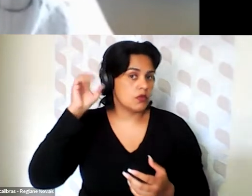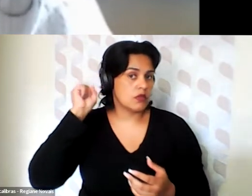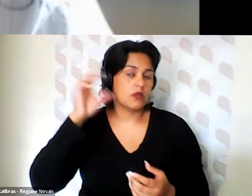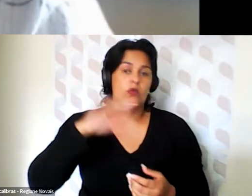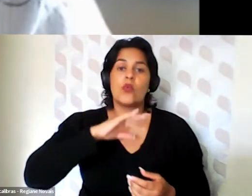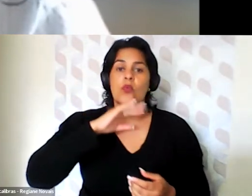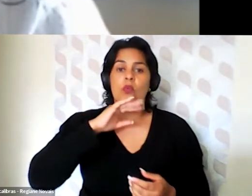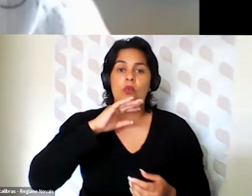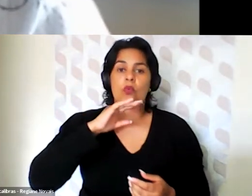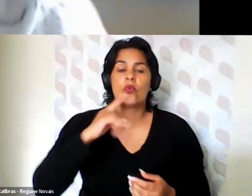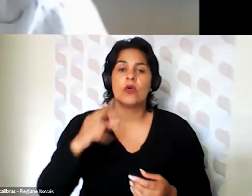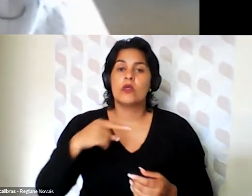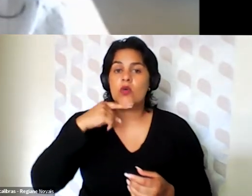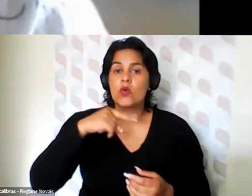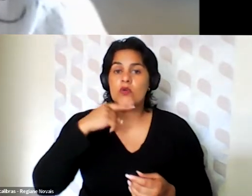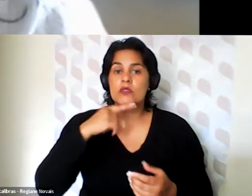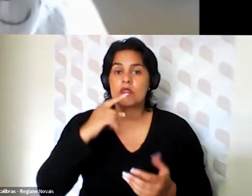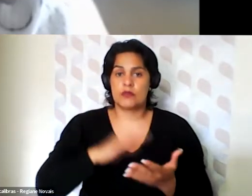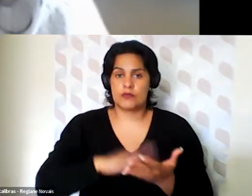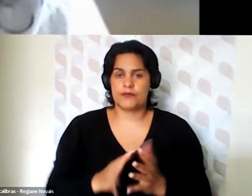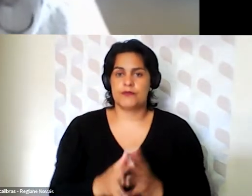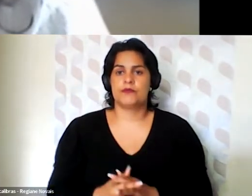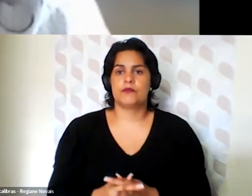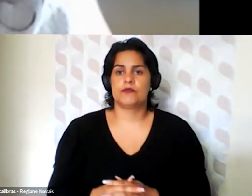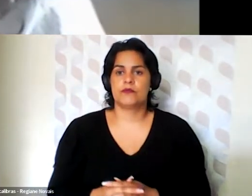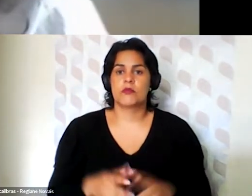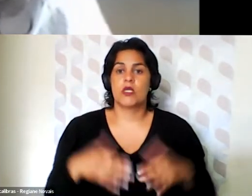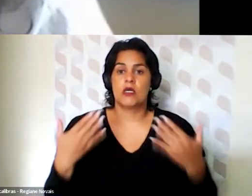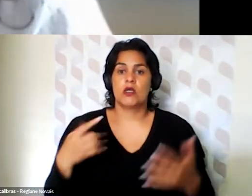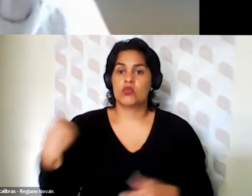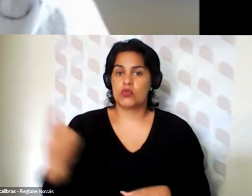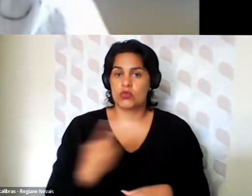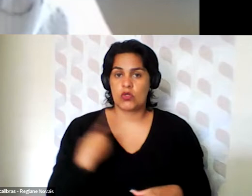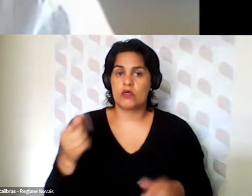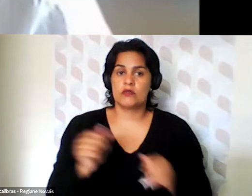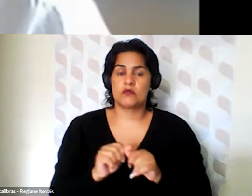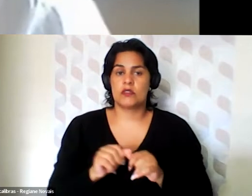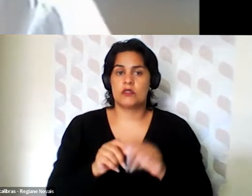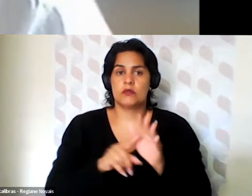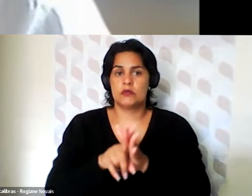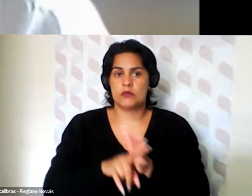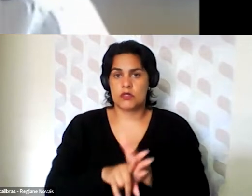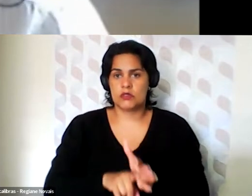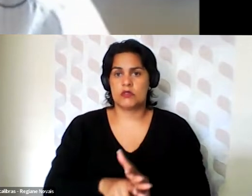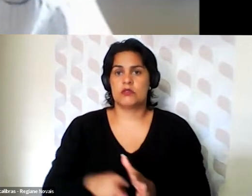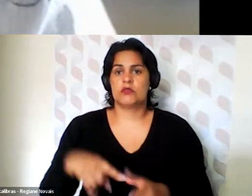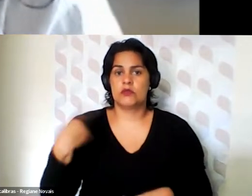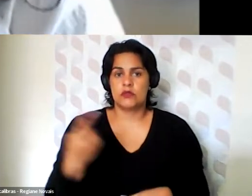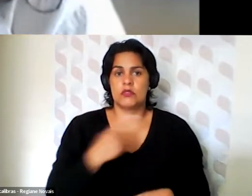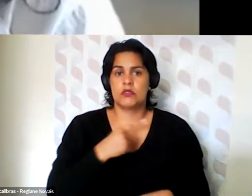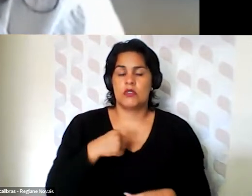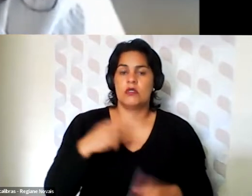should take into account an analysis of the risks, but also benefits of Brazil joining